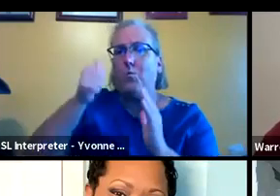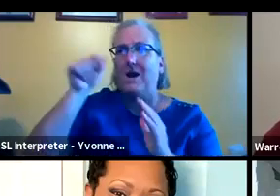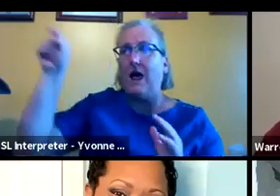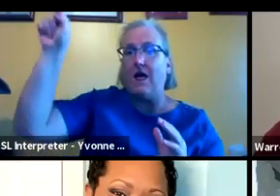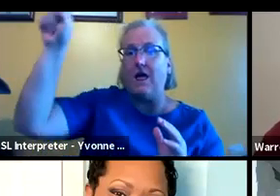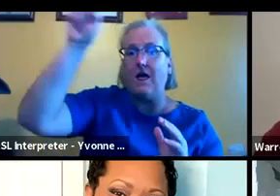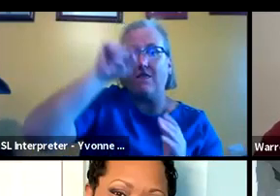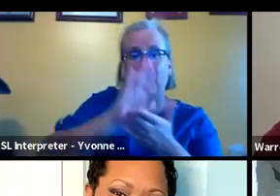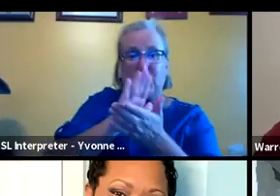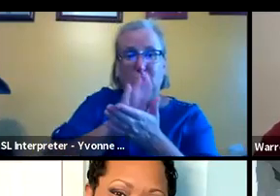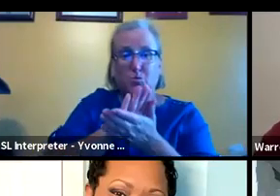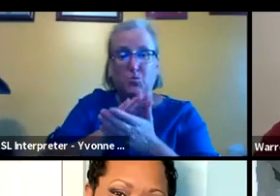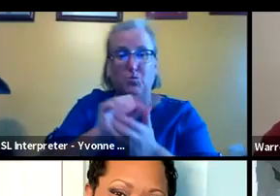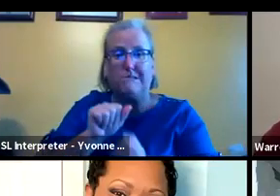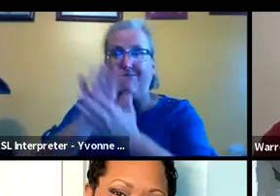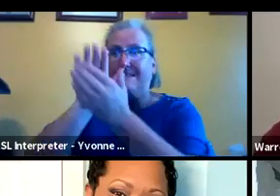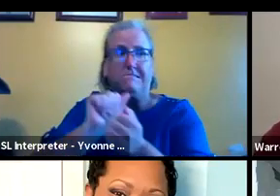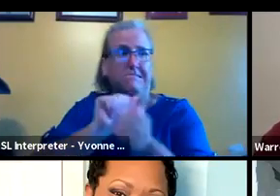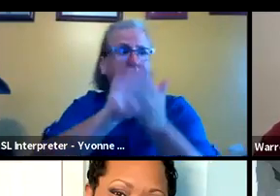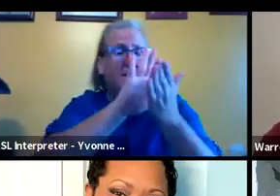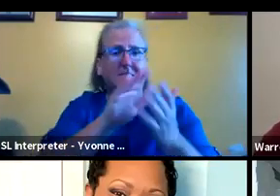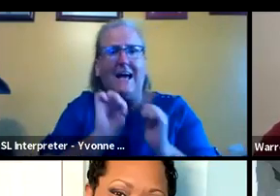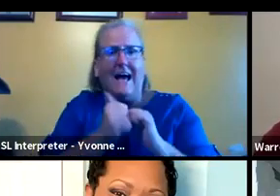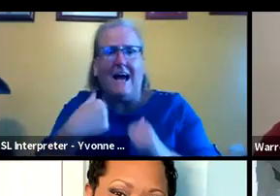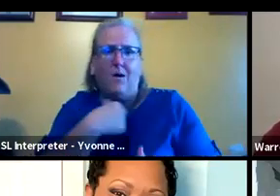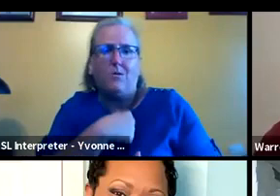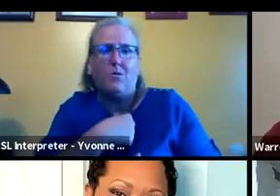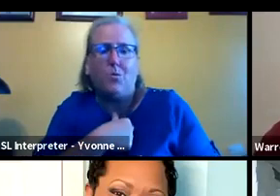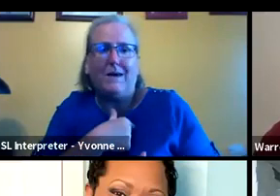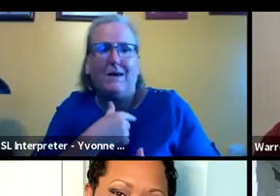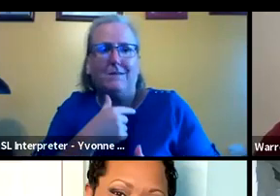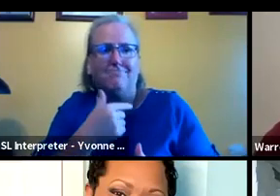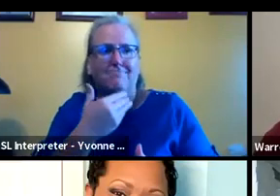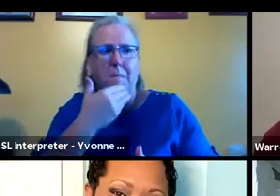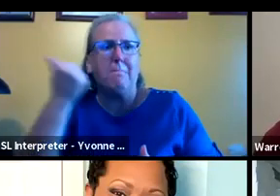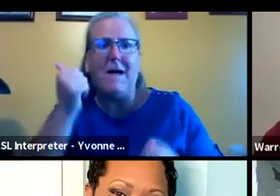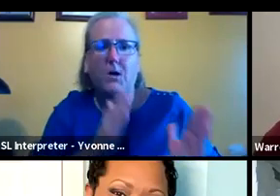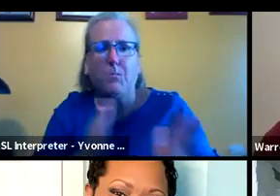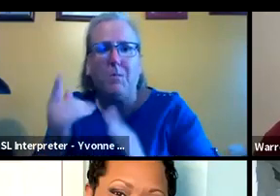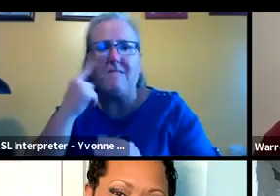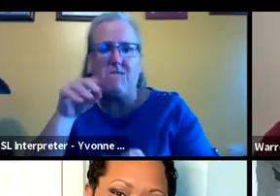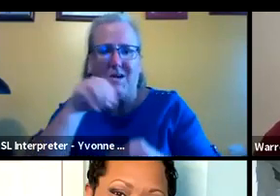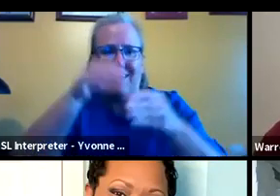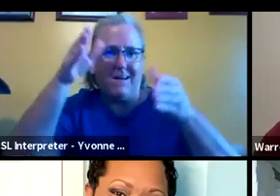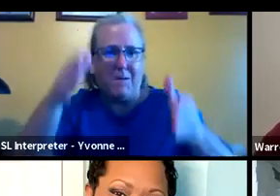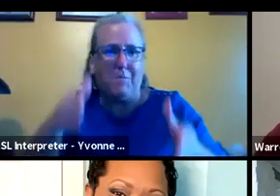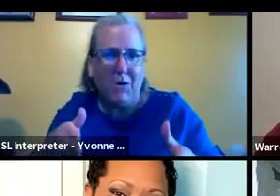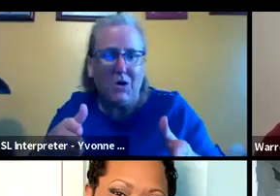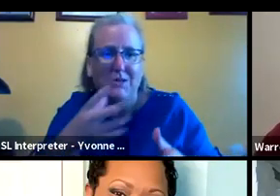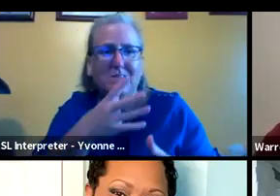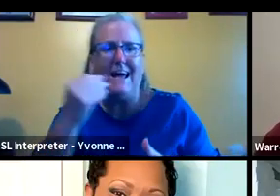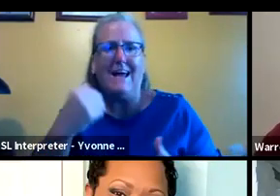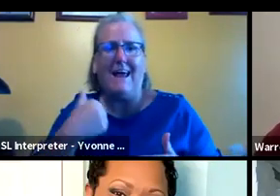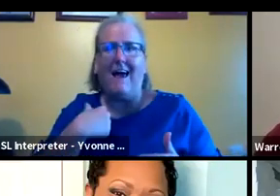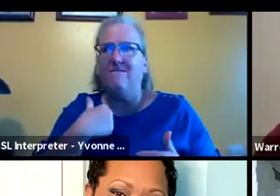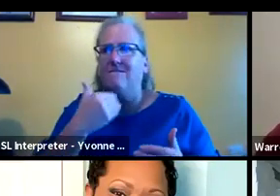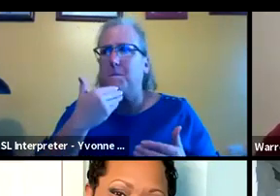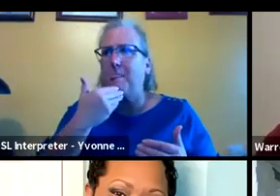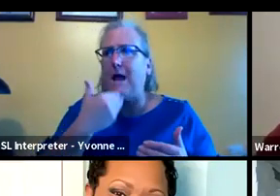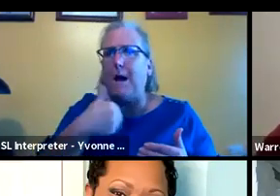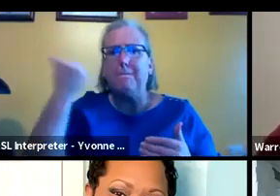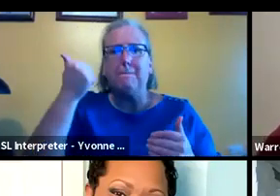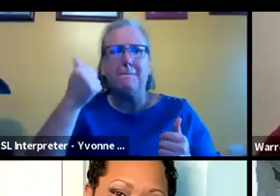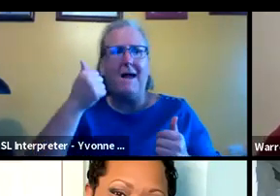have encountered, how we can better prepare for the in-person, and really have a more well-rounded approach